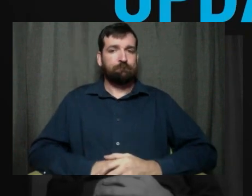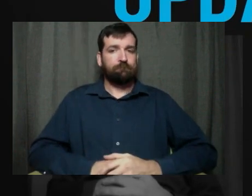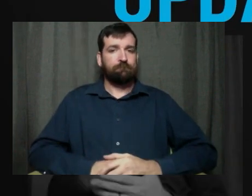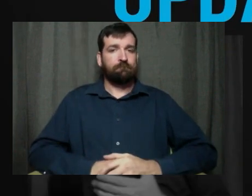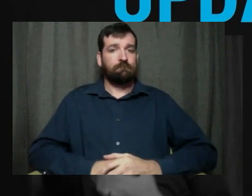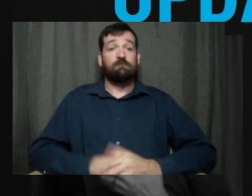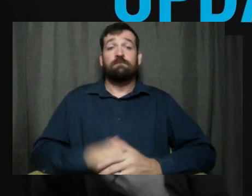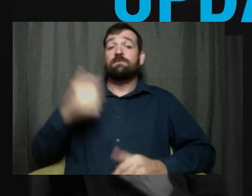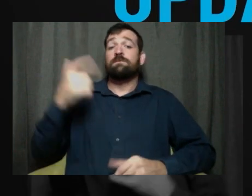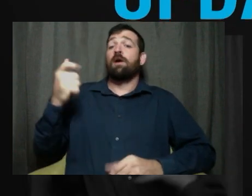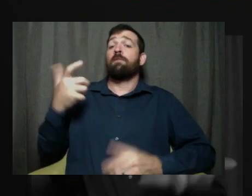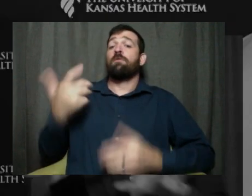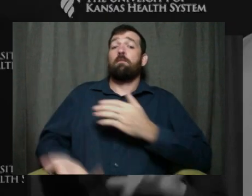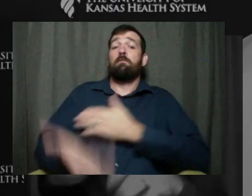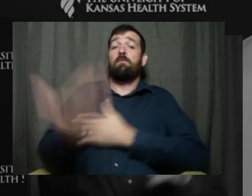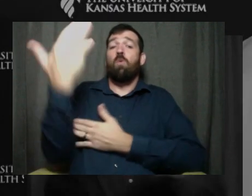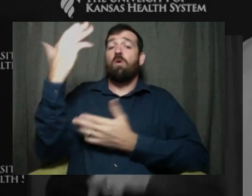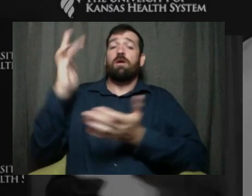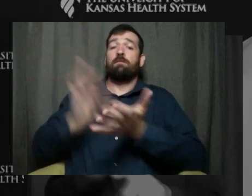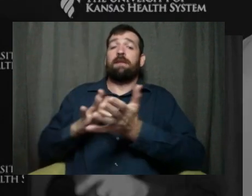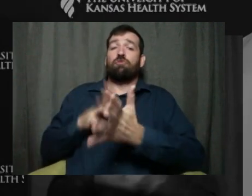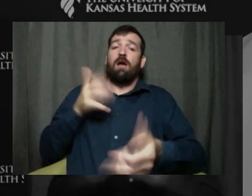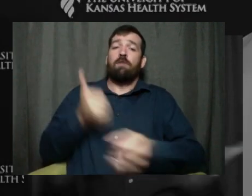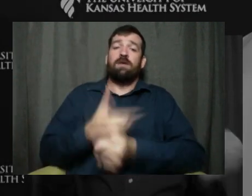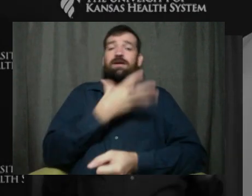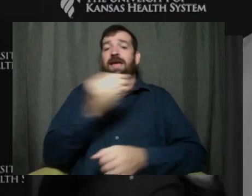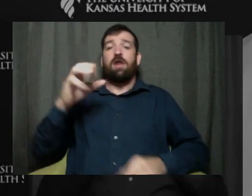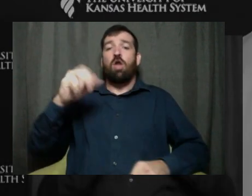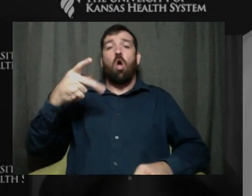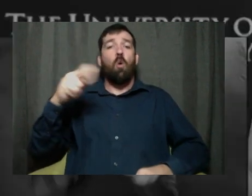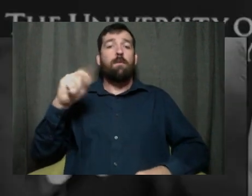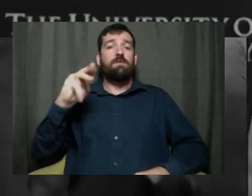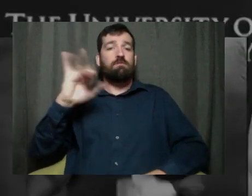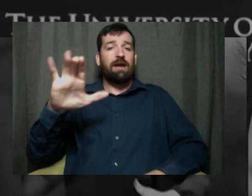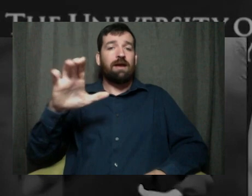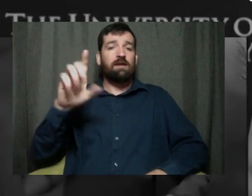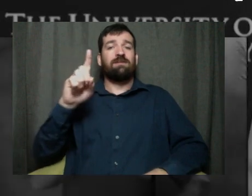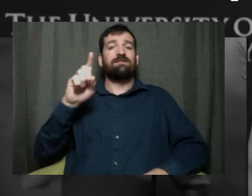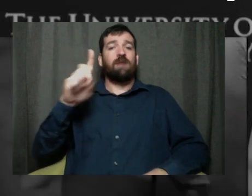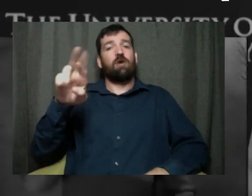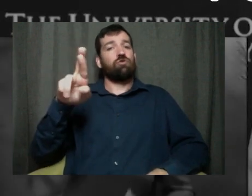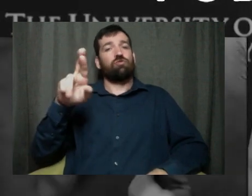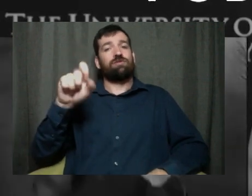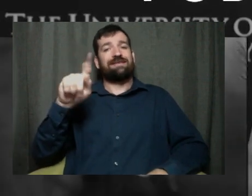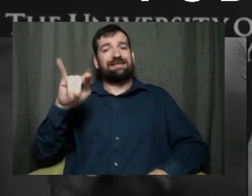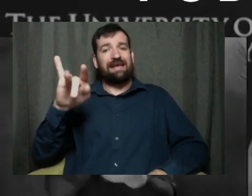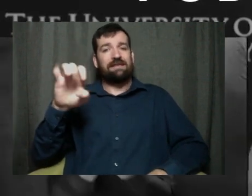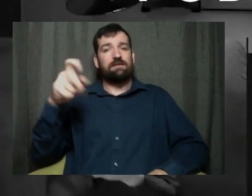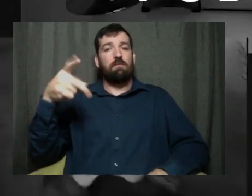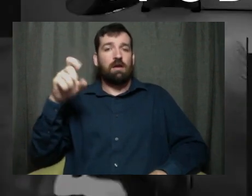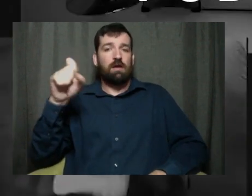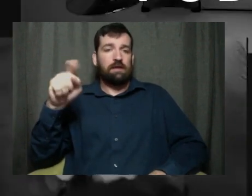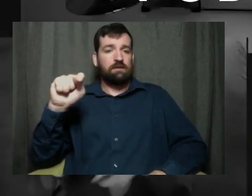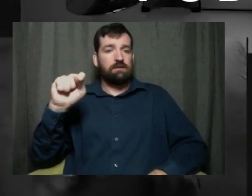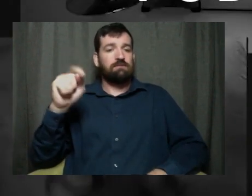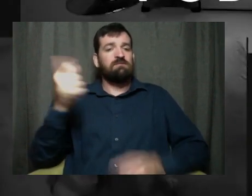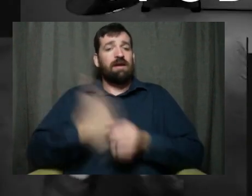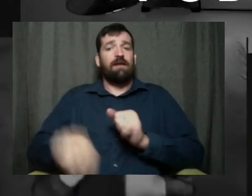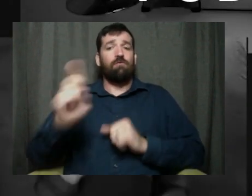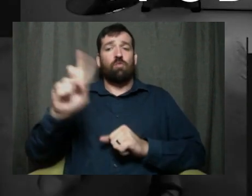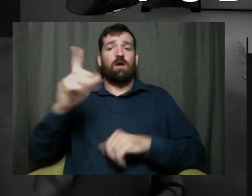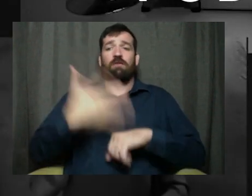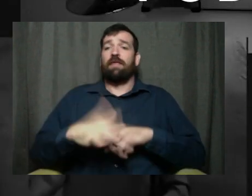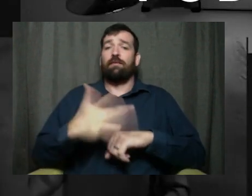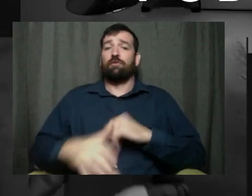Subscribe to our morning medical update and open mics with Dr. Stites podcast. Now, everywhere podcasts are available.